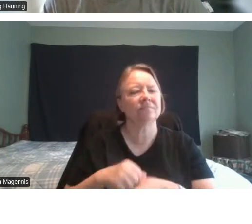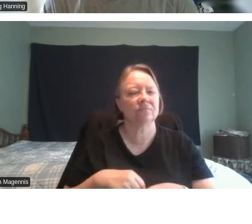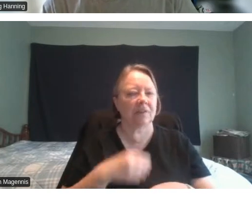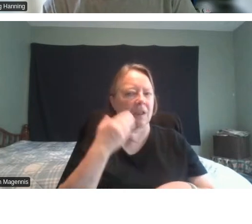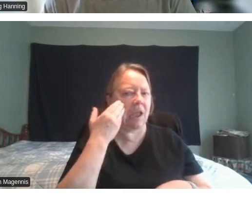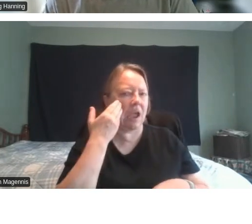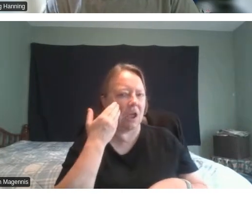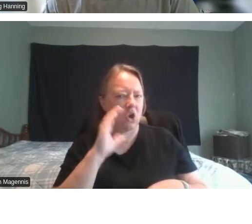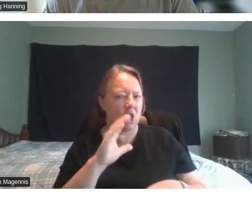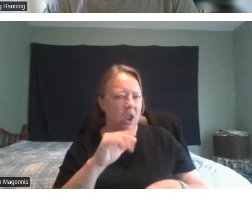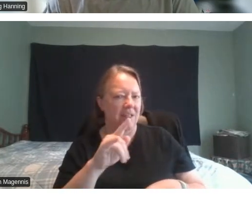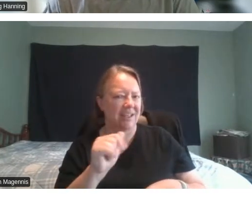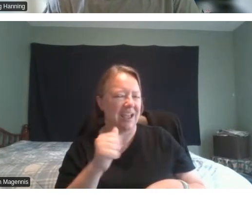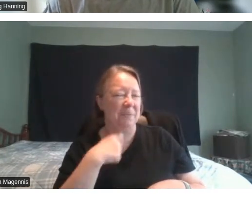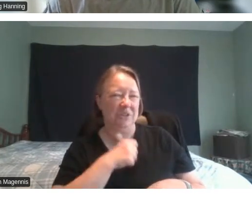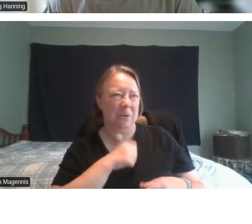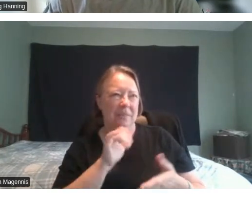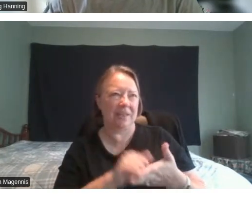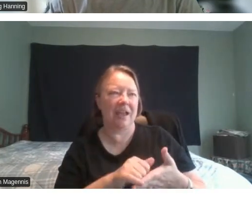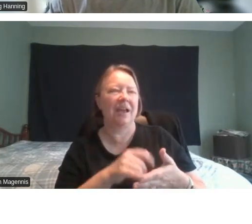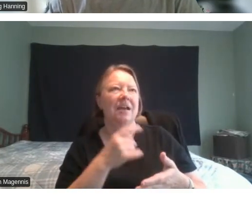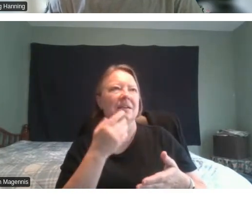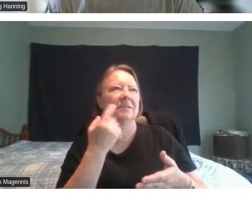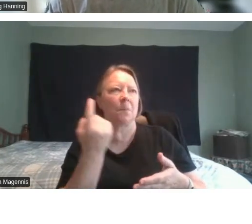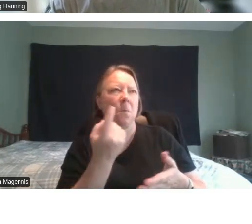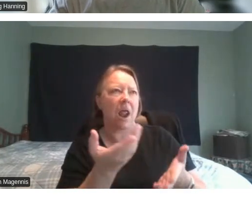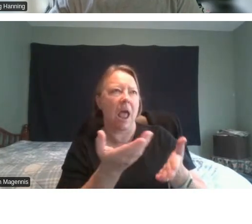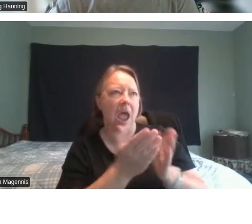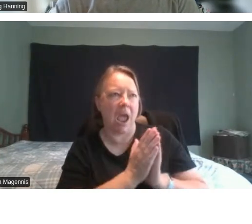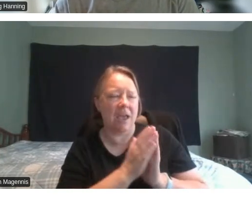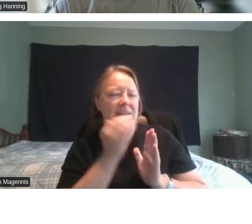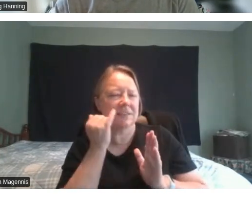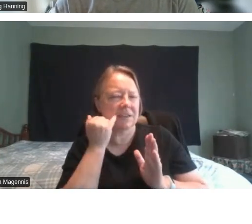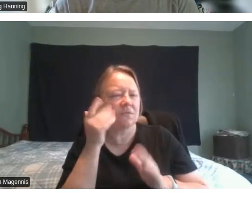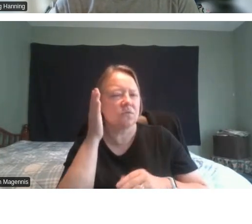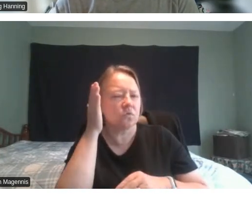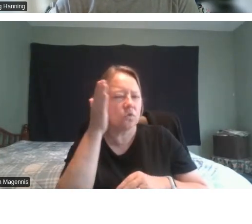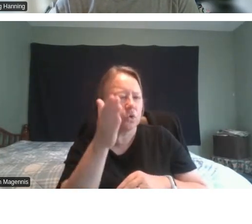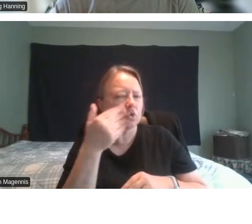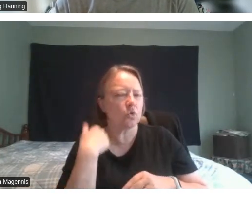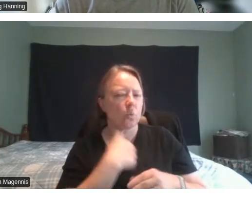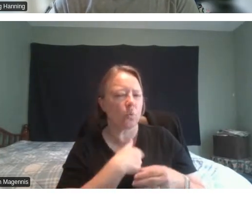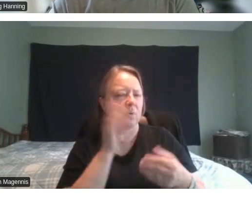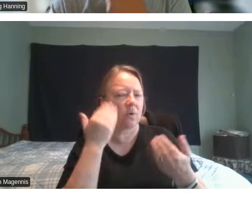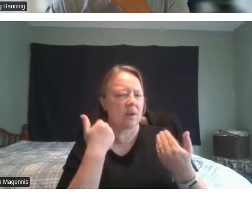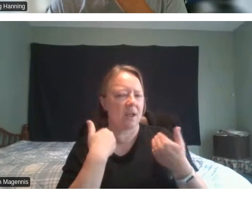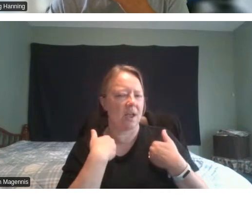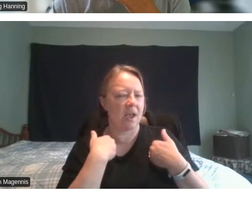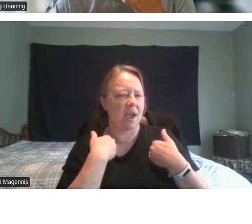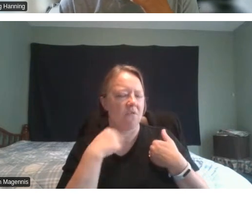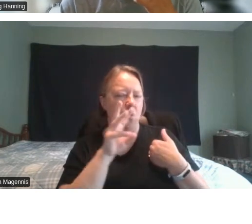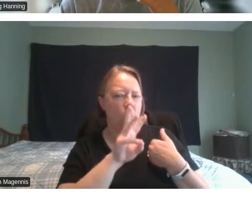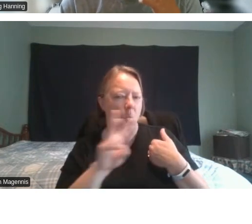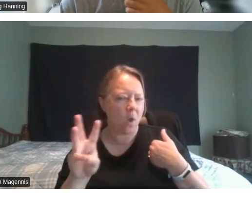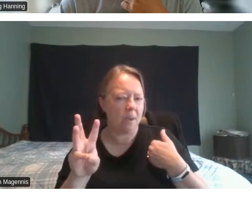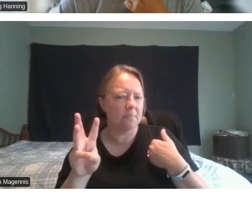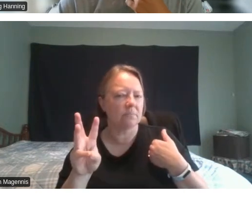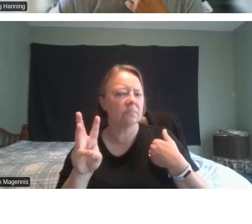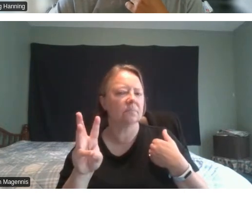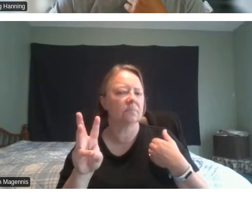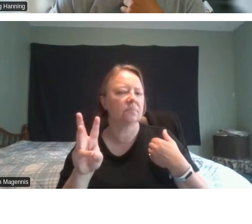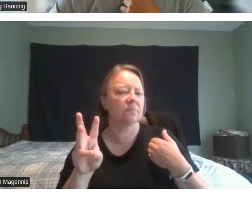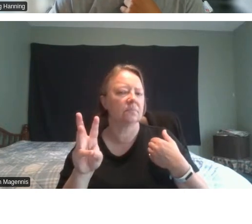who asked, I'm so sorry about that, but someone asked if in the future we would have a web version of